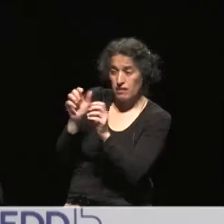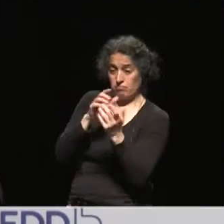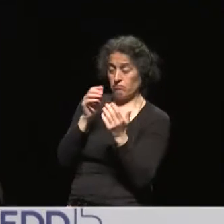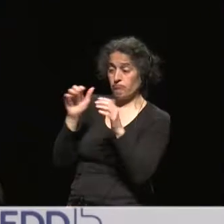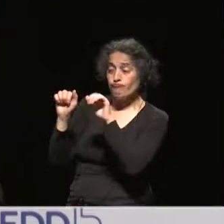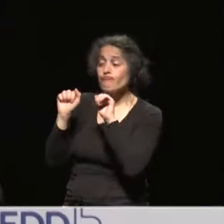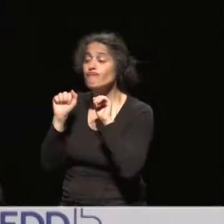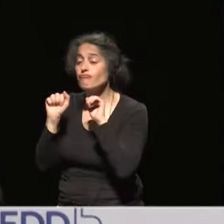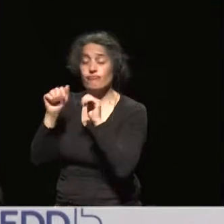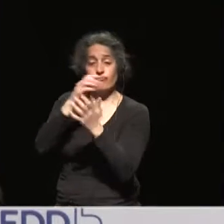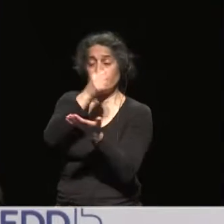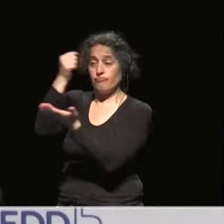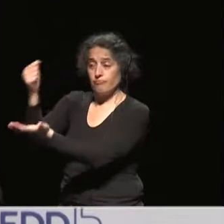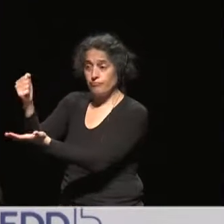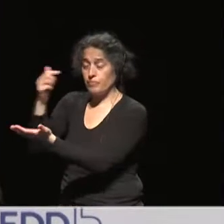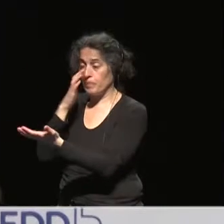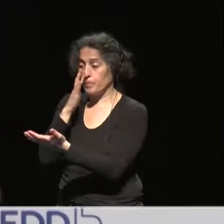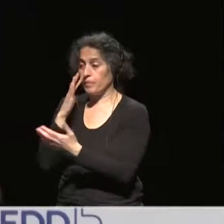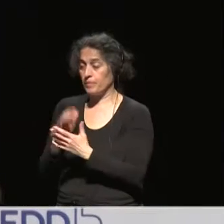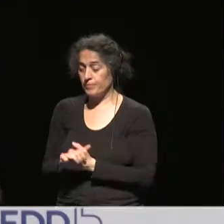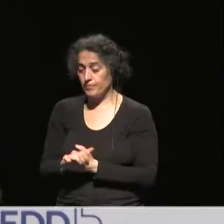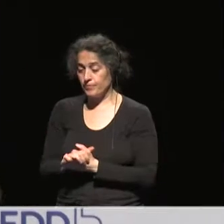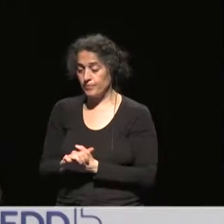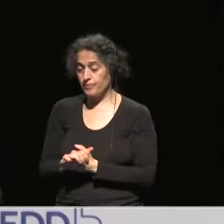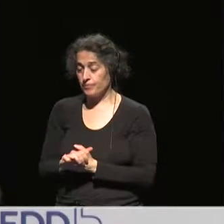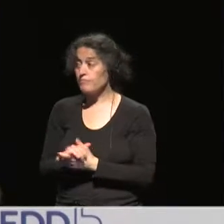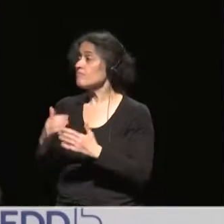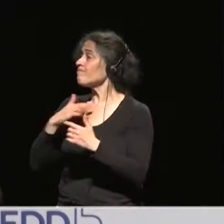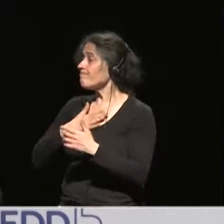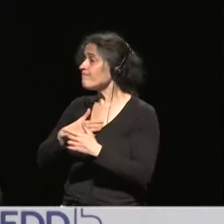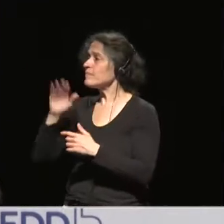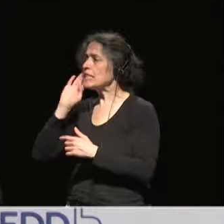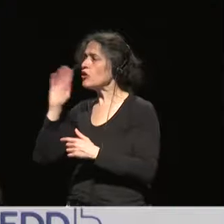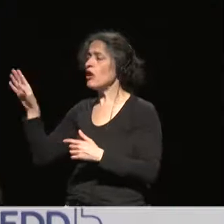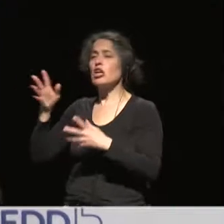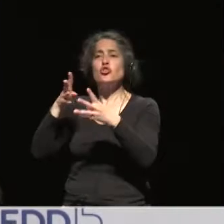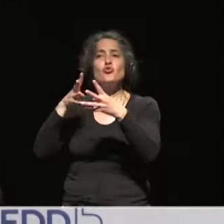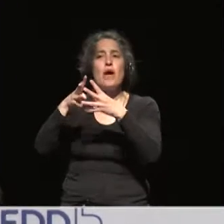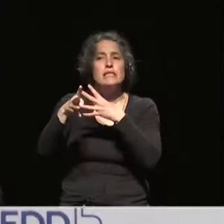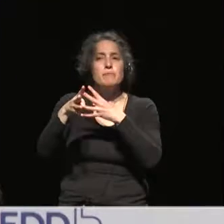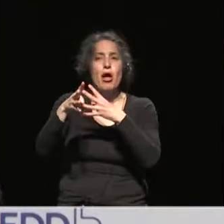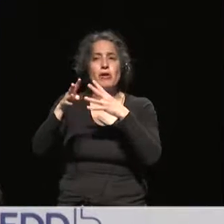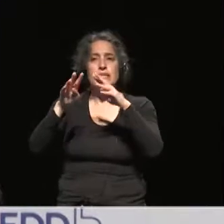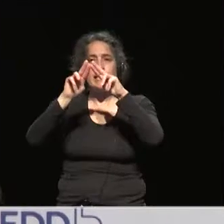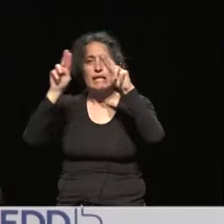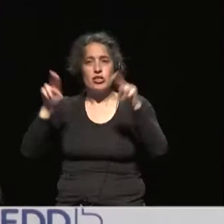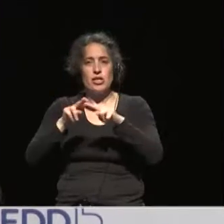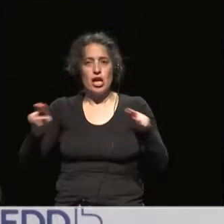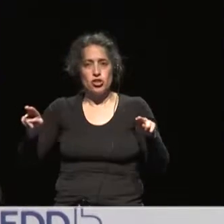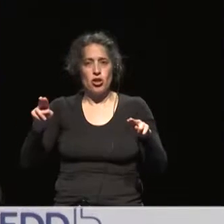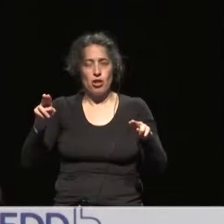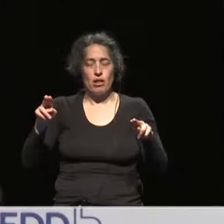that comes in as soft loans. And here I'd like the opinion from Transparency International.